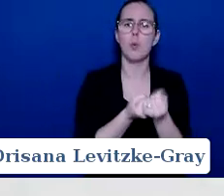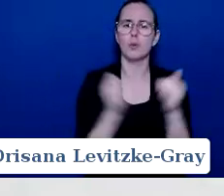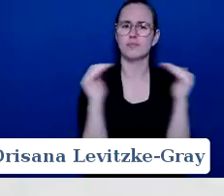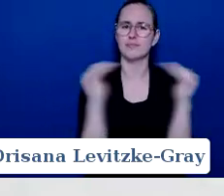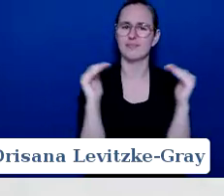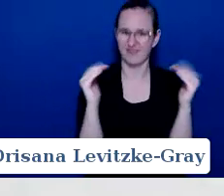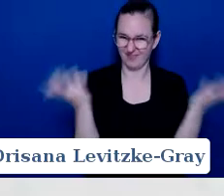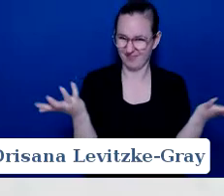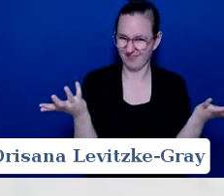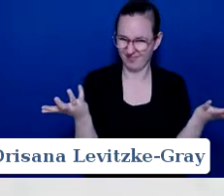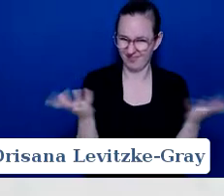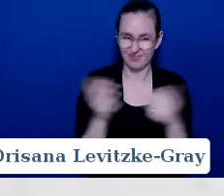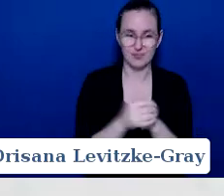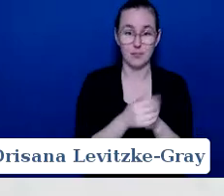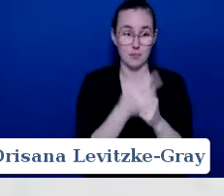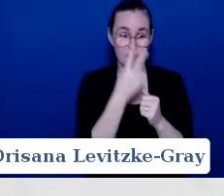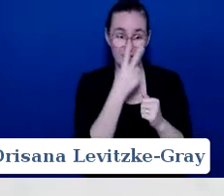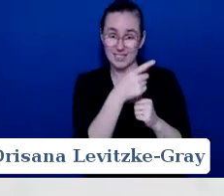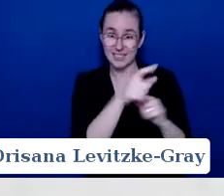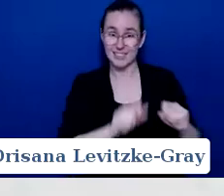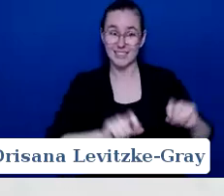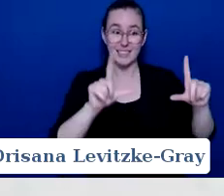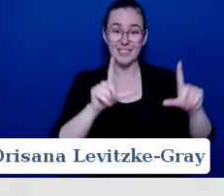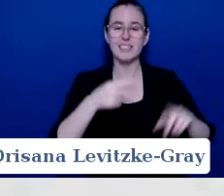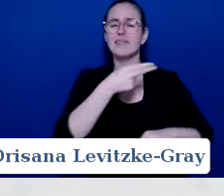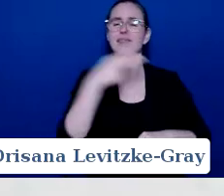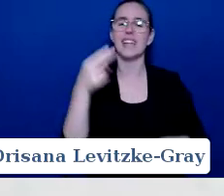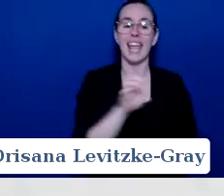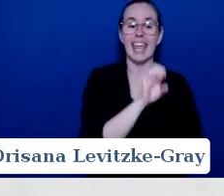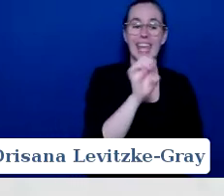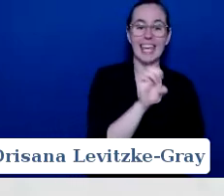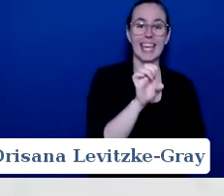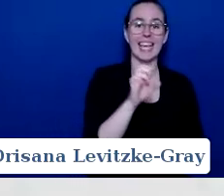your screen the homepage of the e-disability. It's